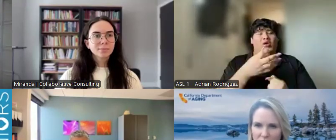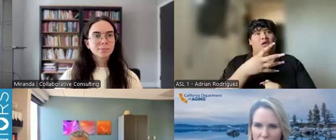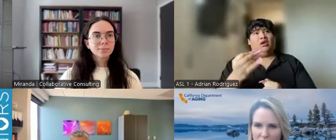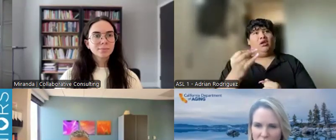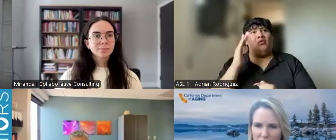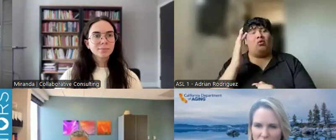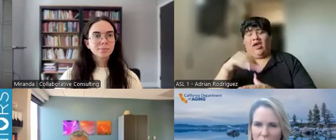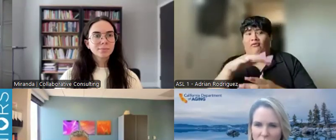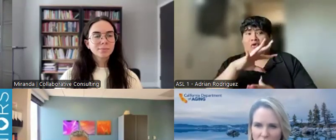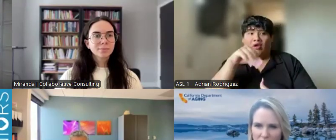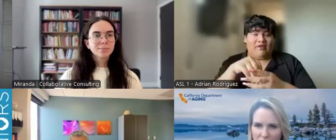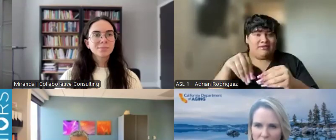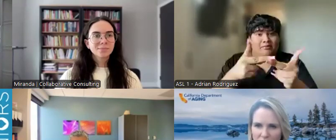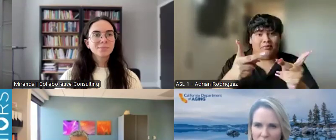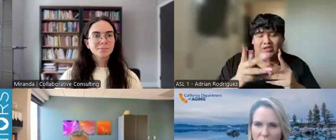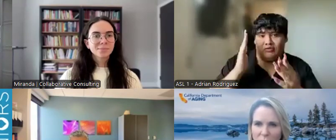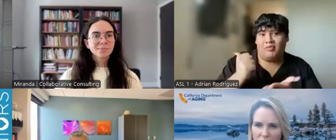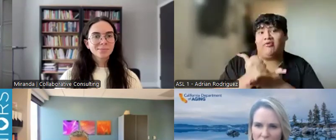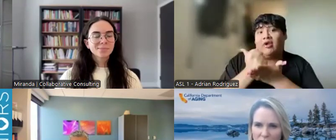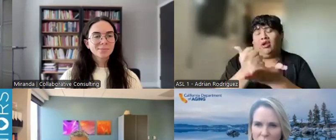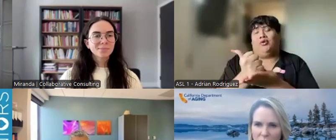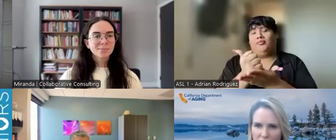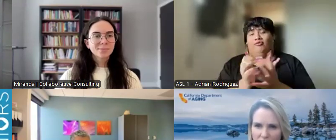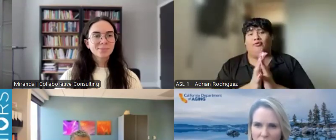of this in place would be really helpful.